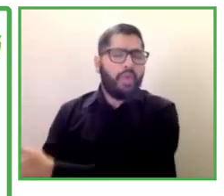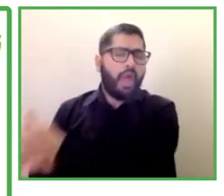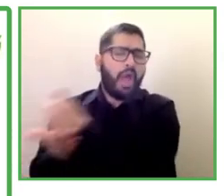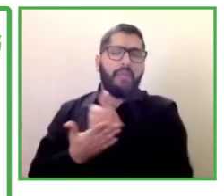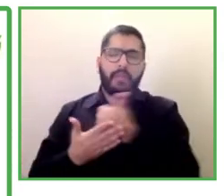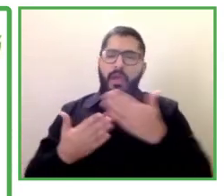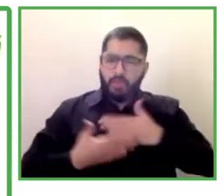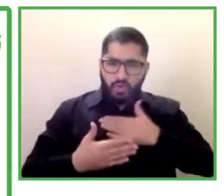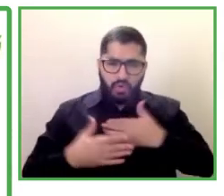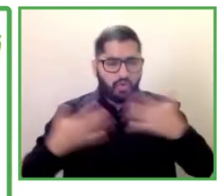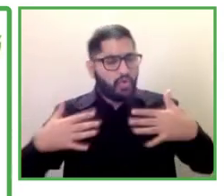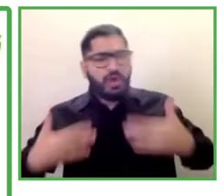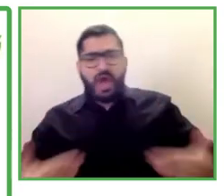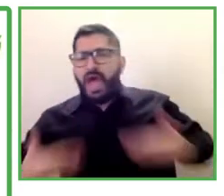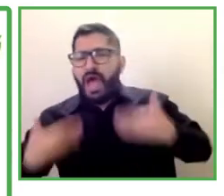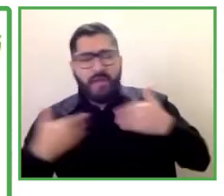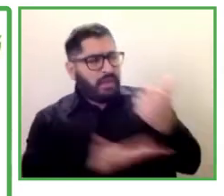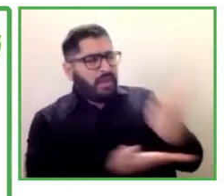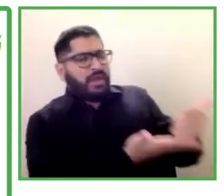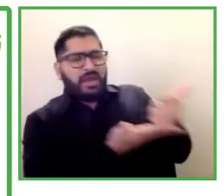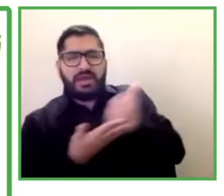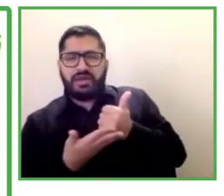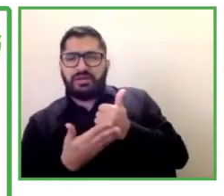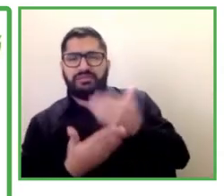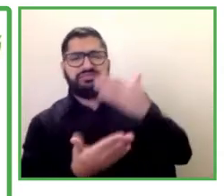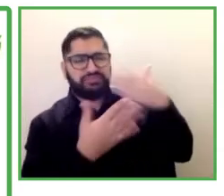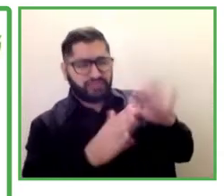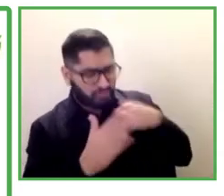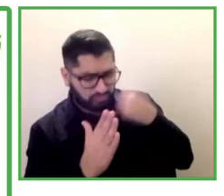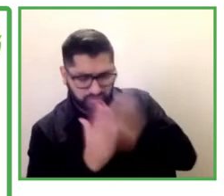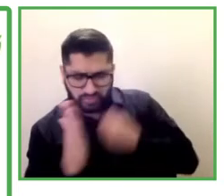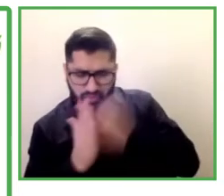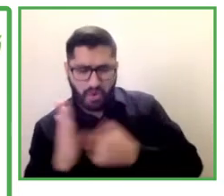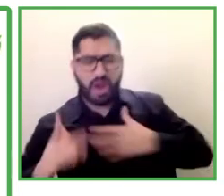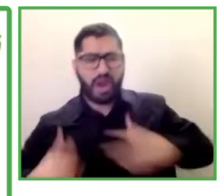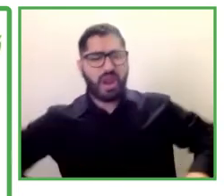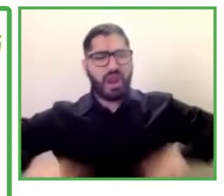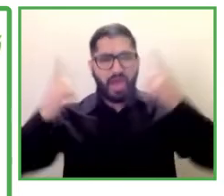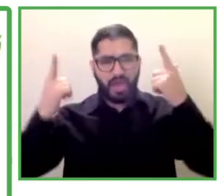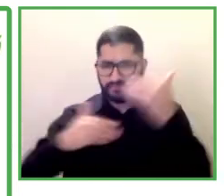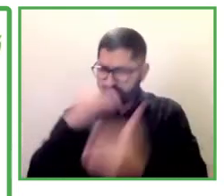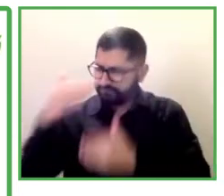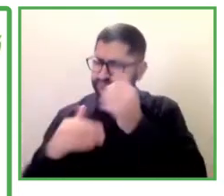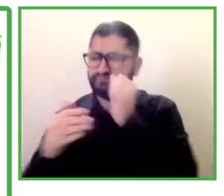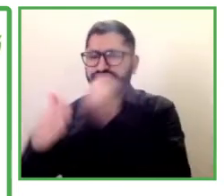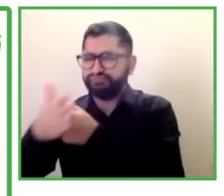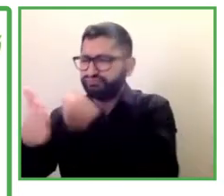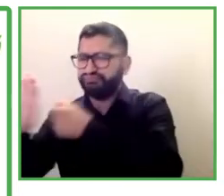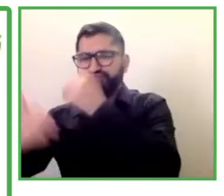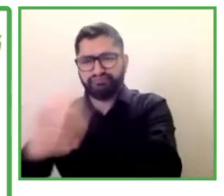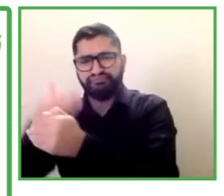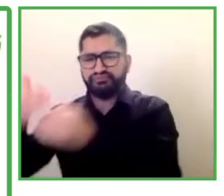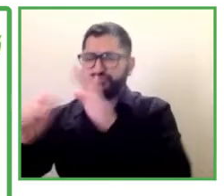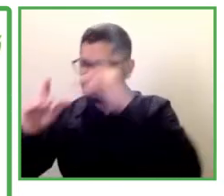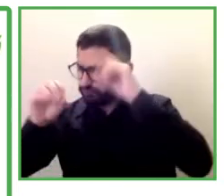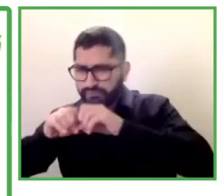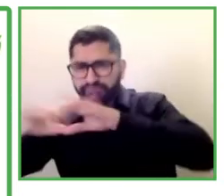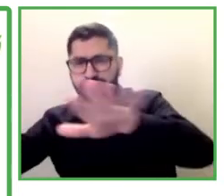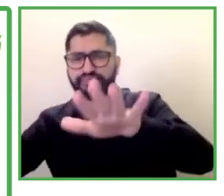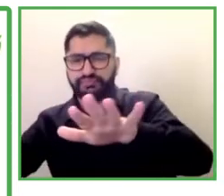it has given them something to fight for, and it has allowed to